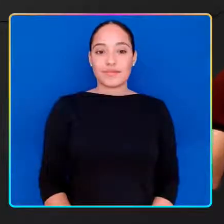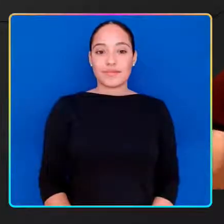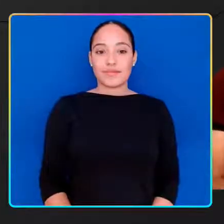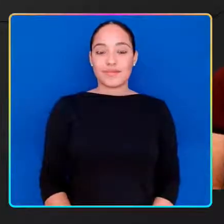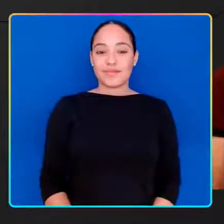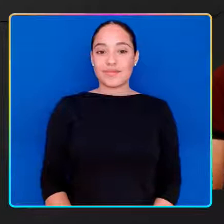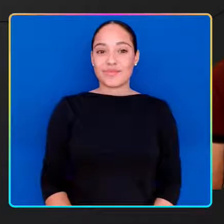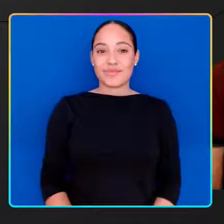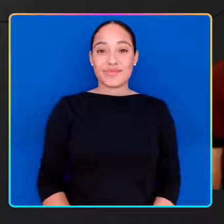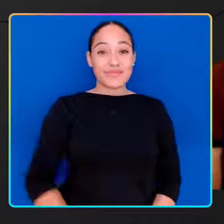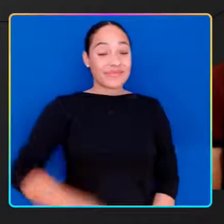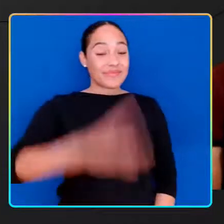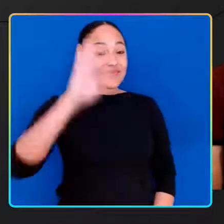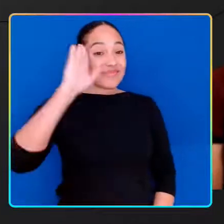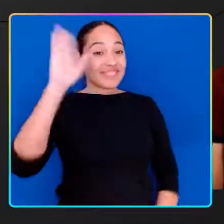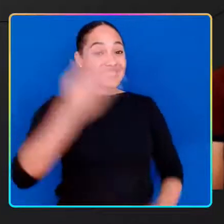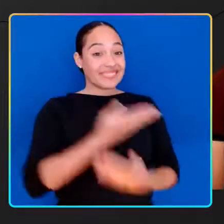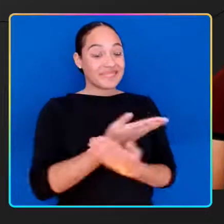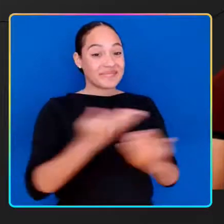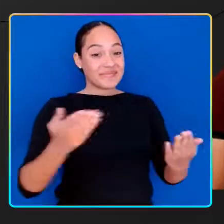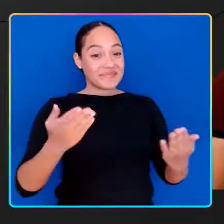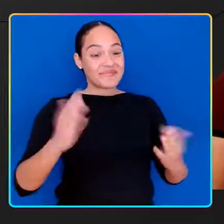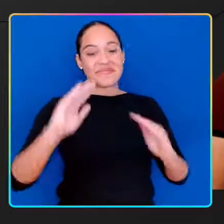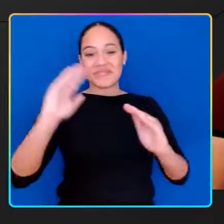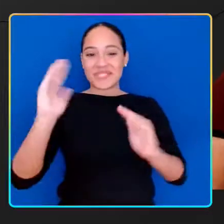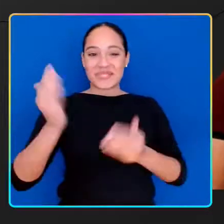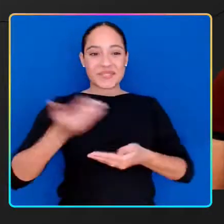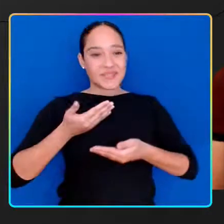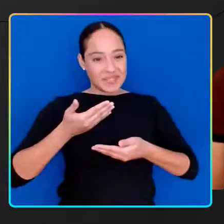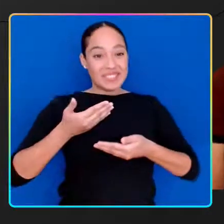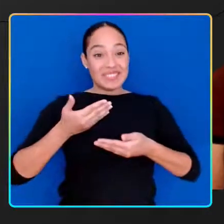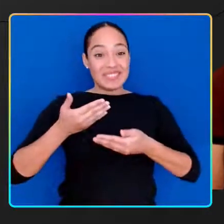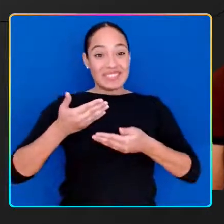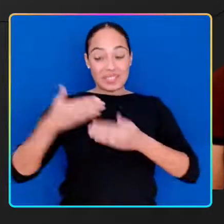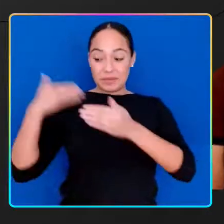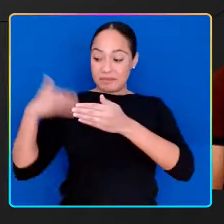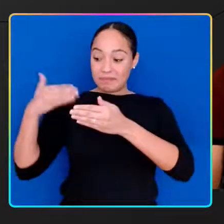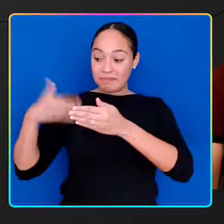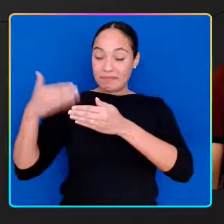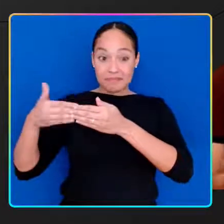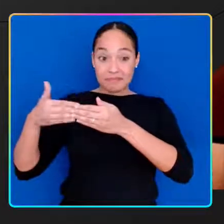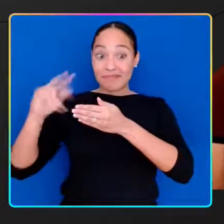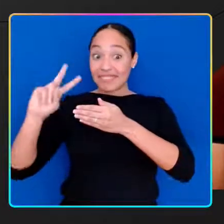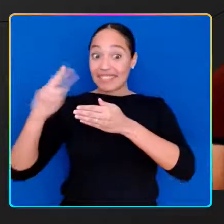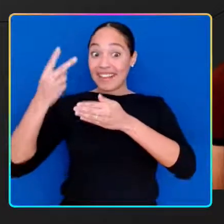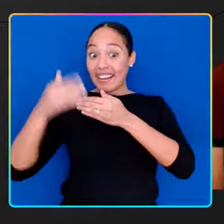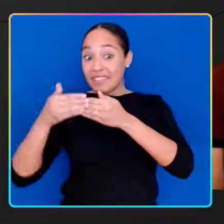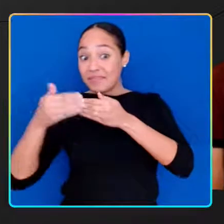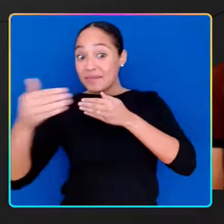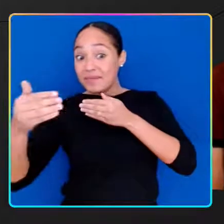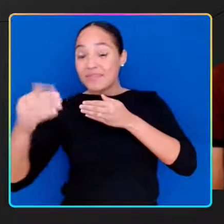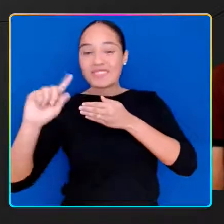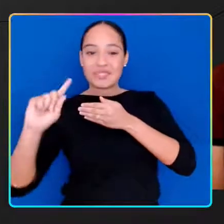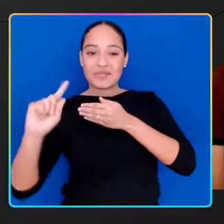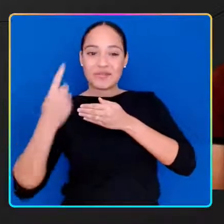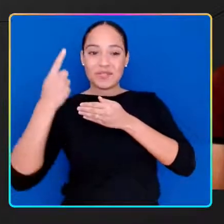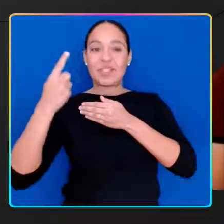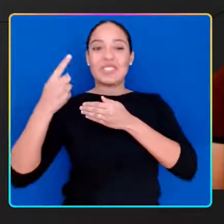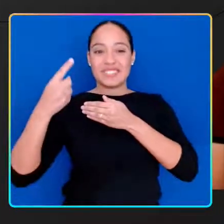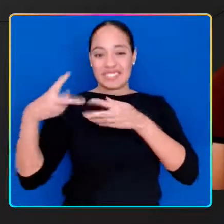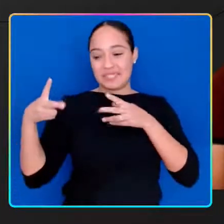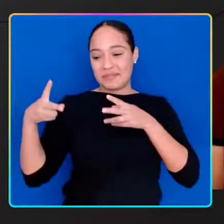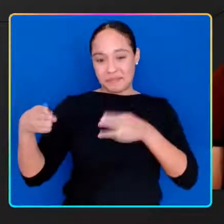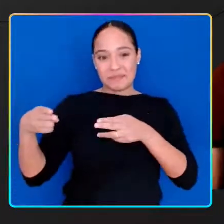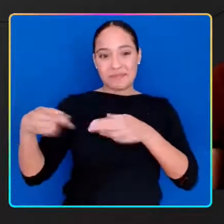Hi everyone, and welcome to the first episode of Season 2 of the A Bit of AI show. And in this episode we will talk with Gianni about